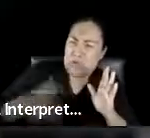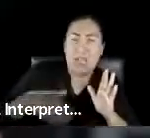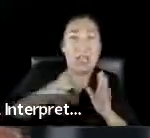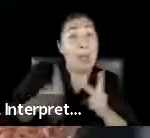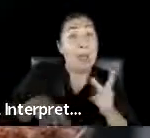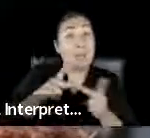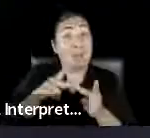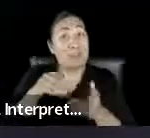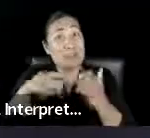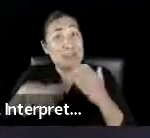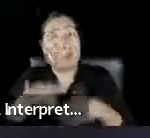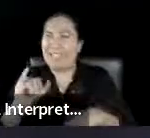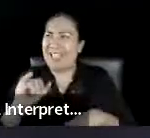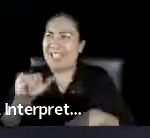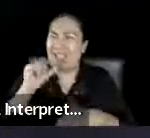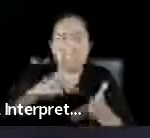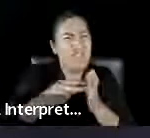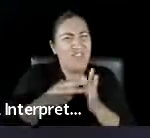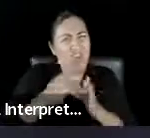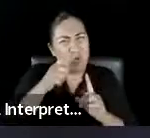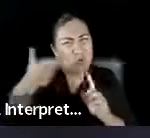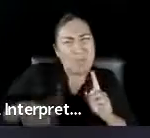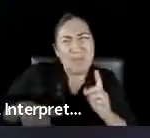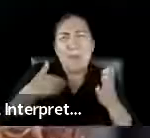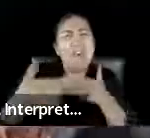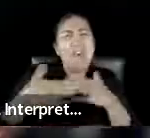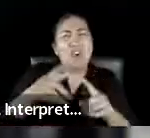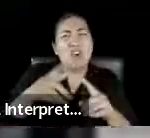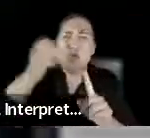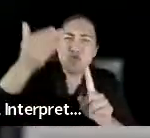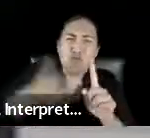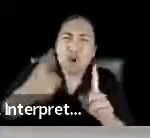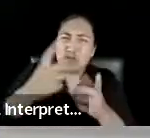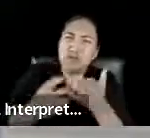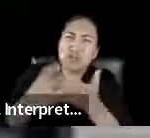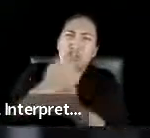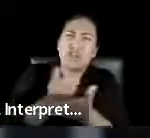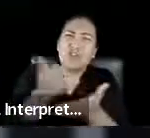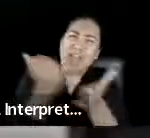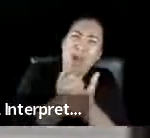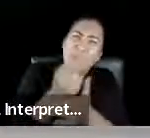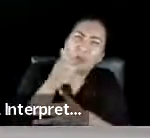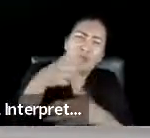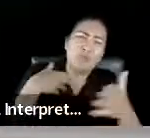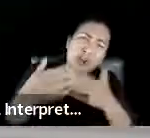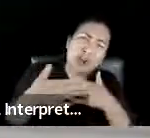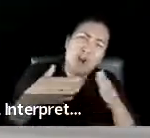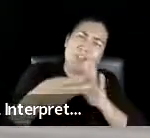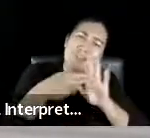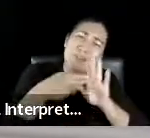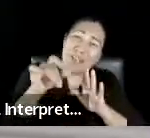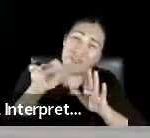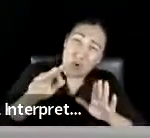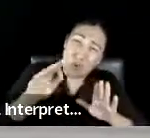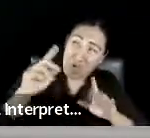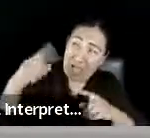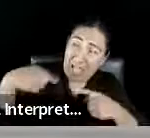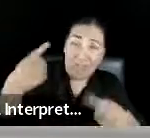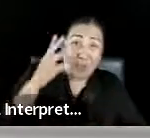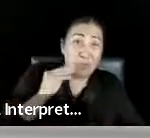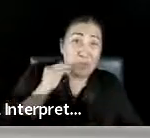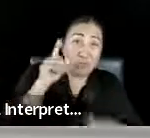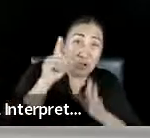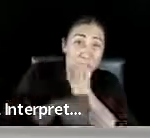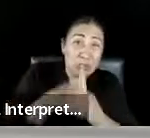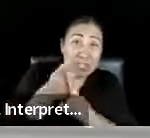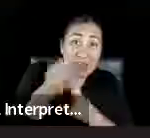defines me. No matter who you are, you deserve the help you need, regardless of labels. If you ever experience suicidal thoughts, please don't be afraid